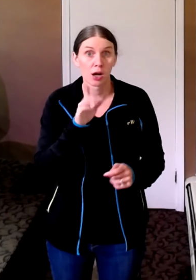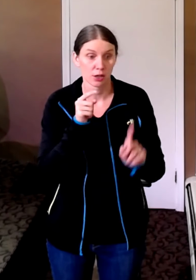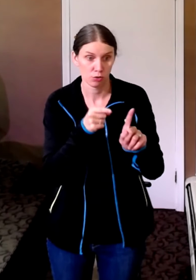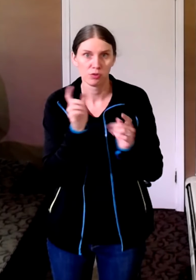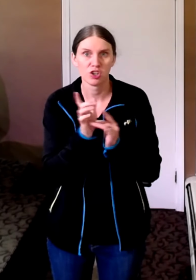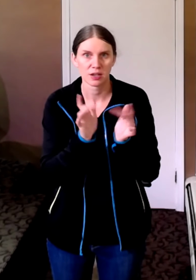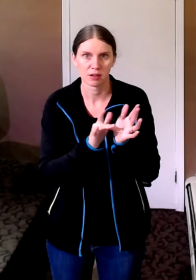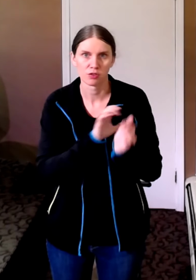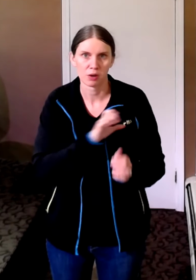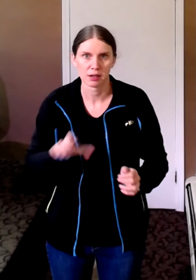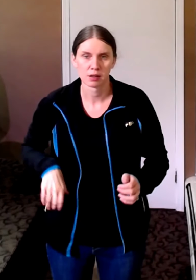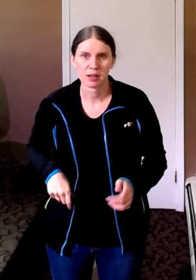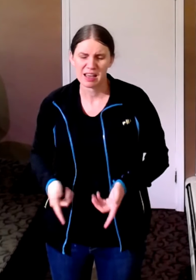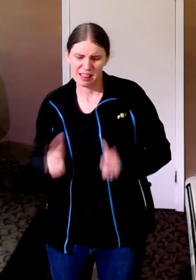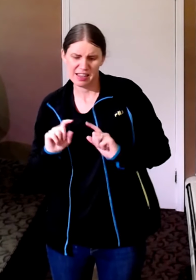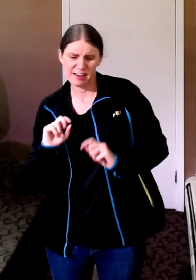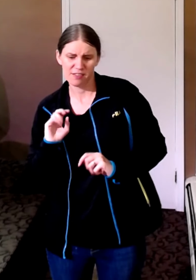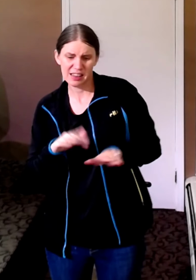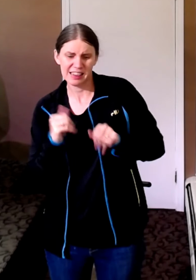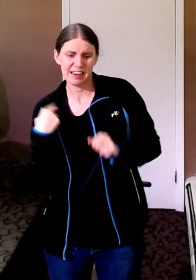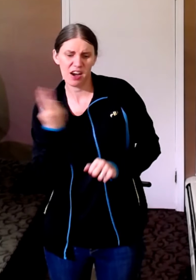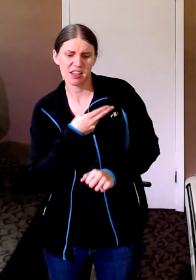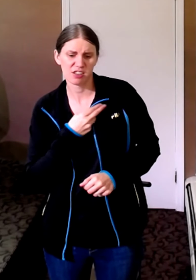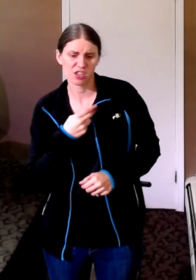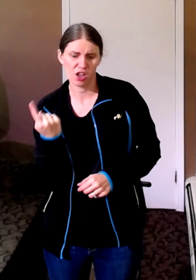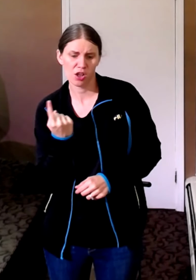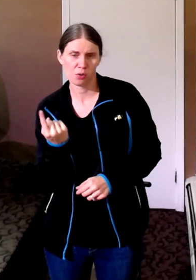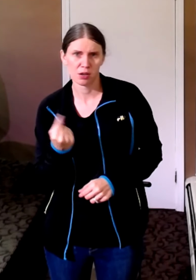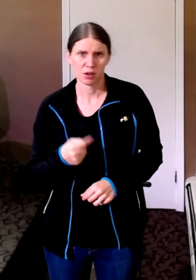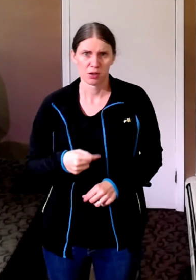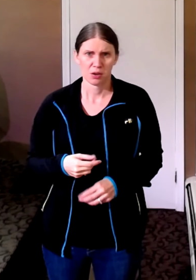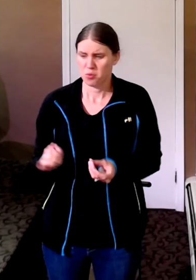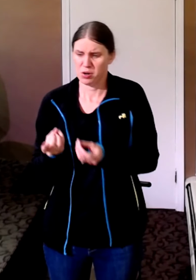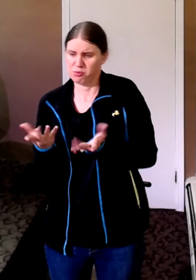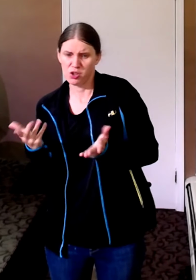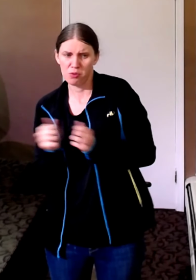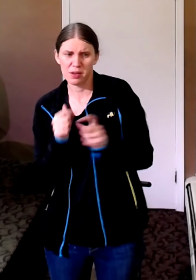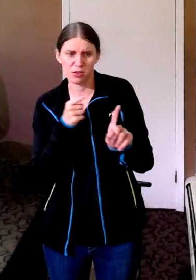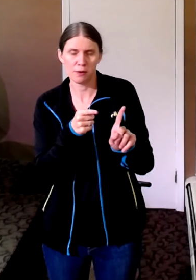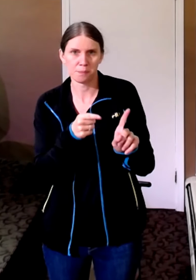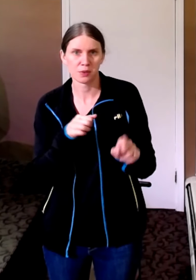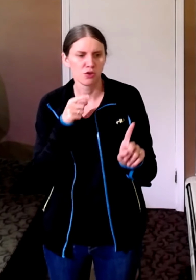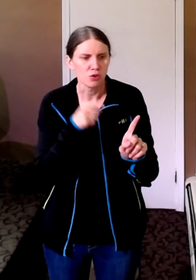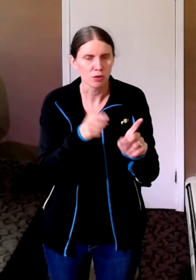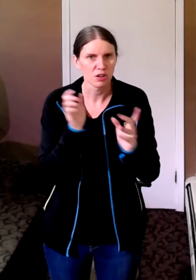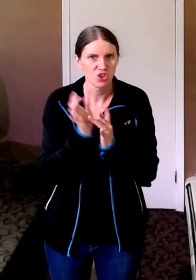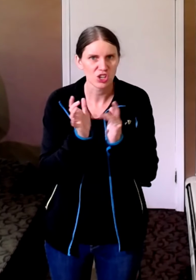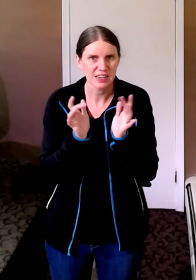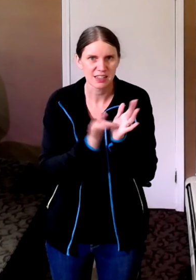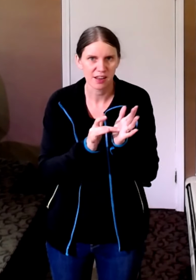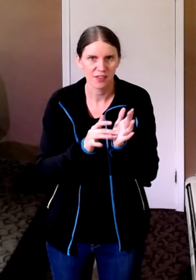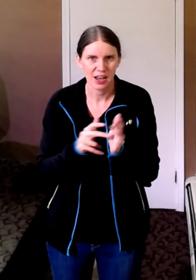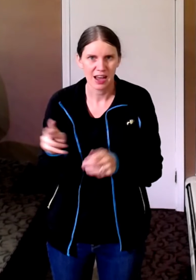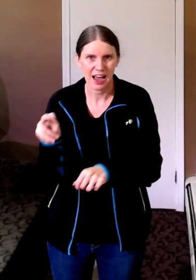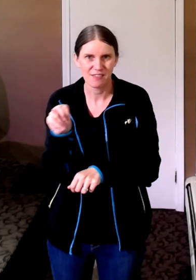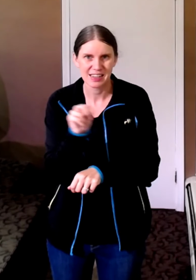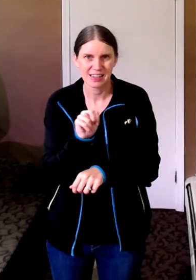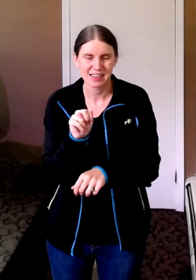here. "Let us alone. What have we to do with thee, thou Jesus of